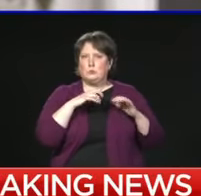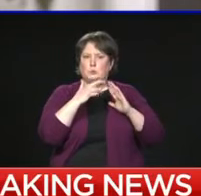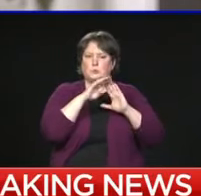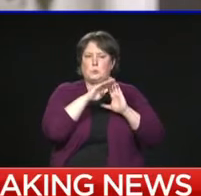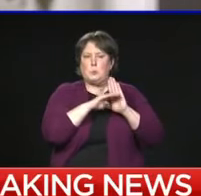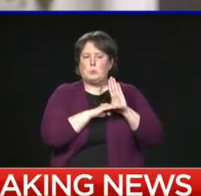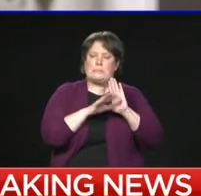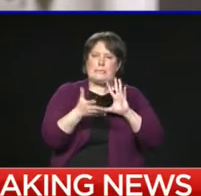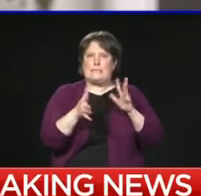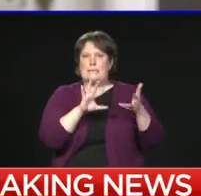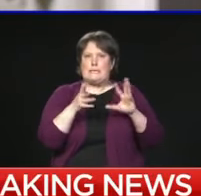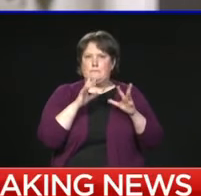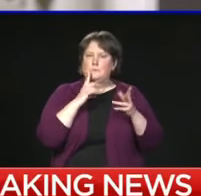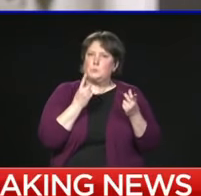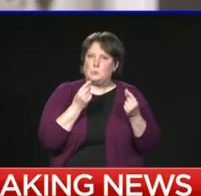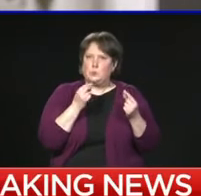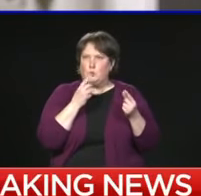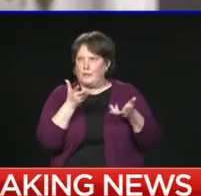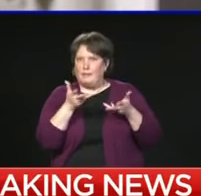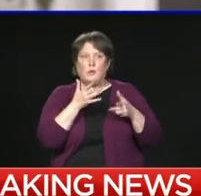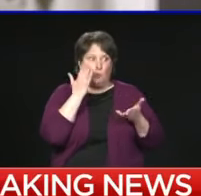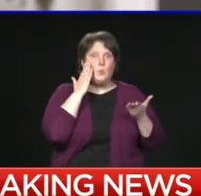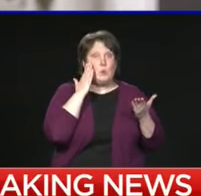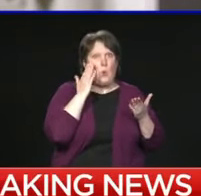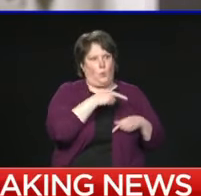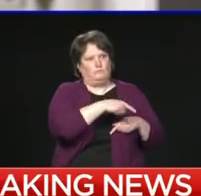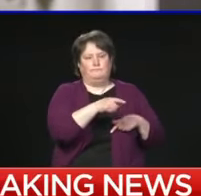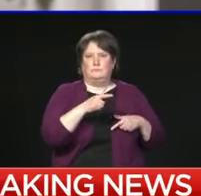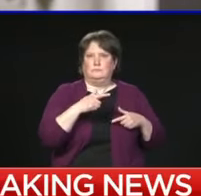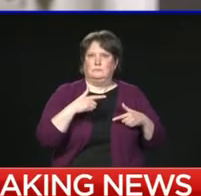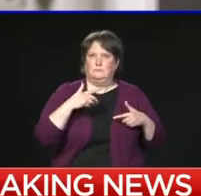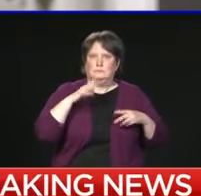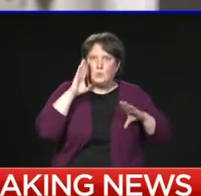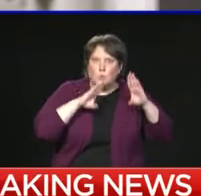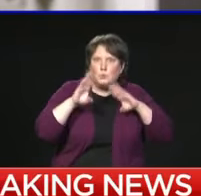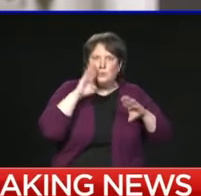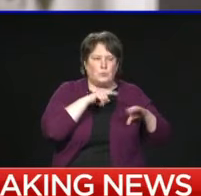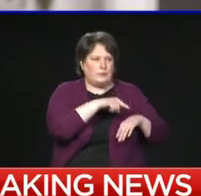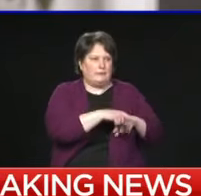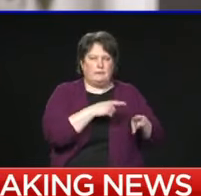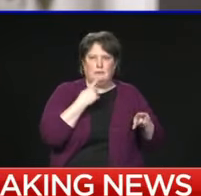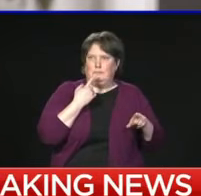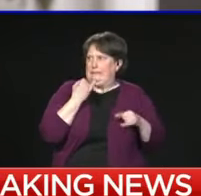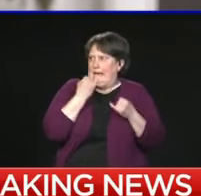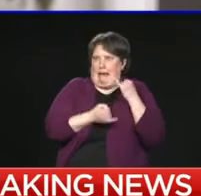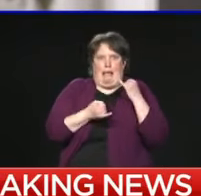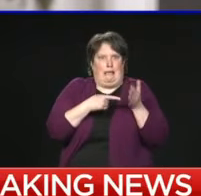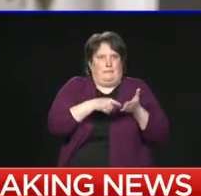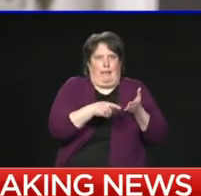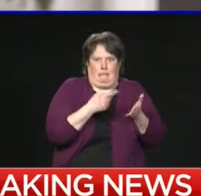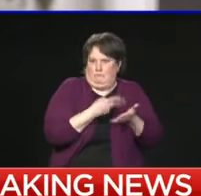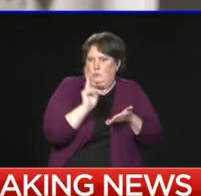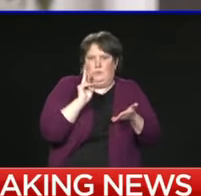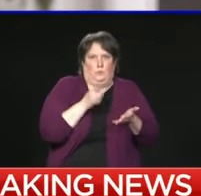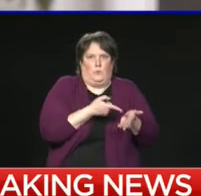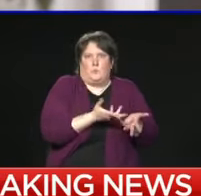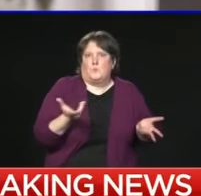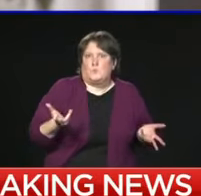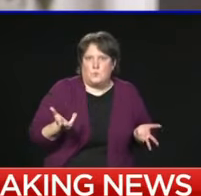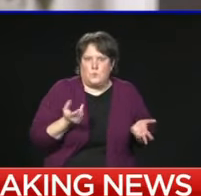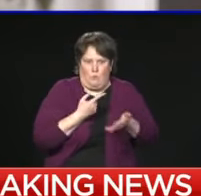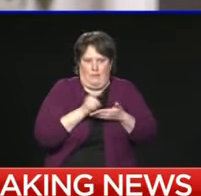certain measures on that. We know people are anxious. We know that their final paychecks from 2 weeks ago, from